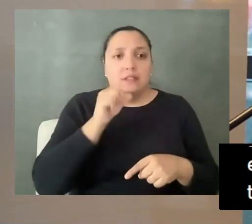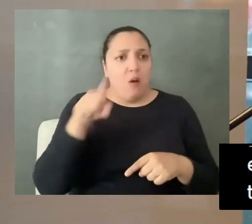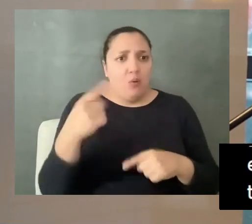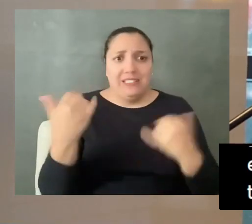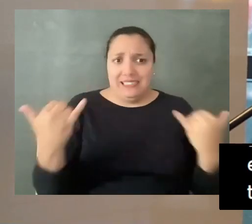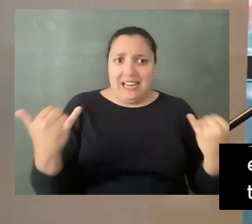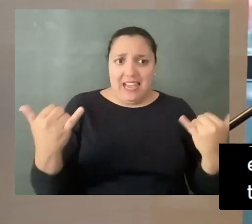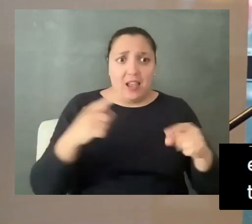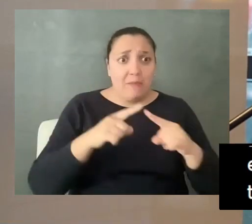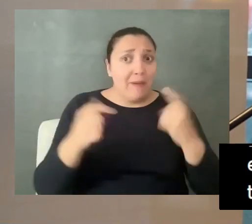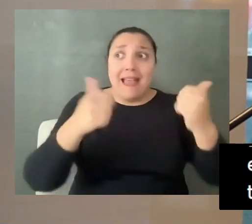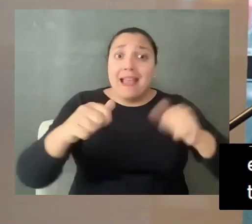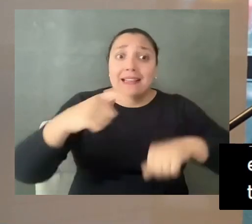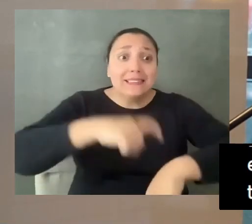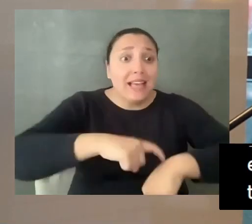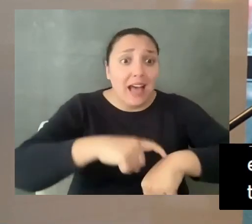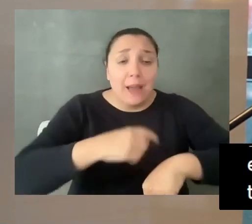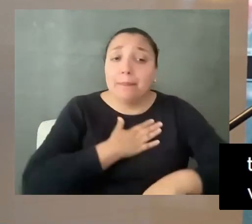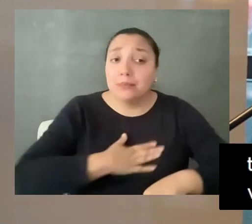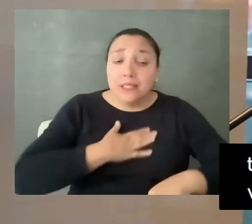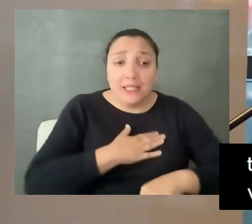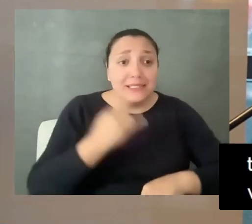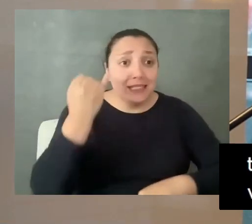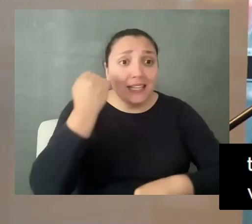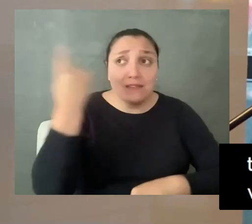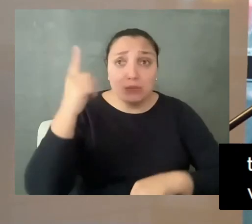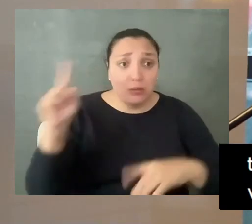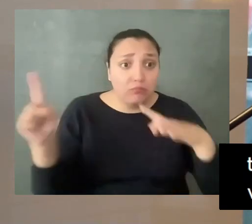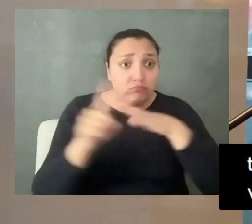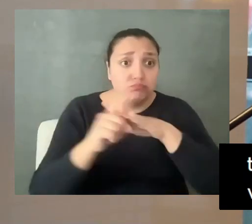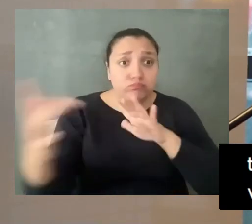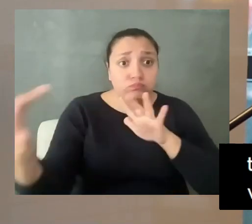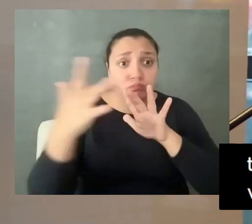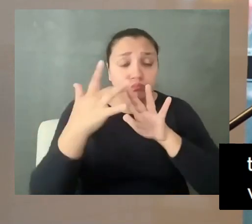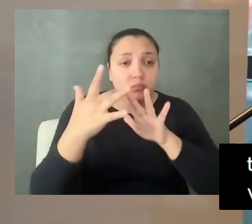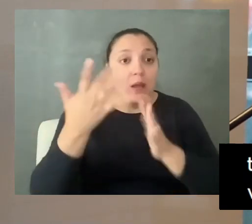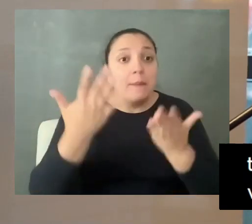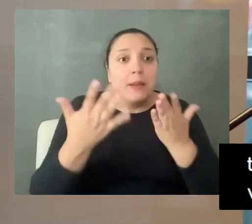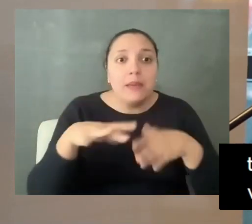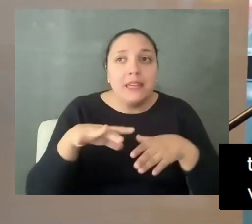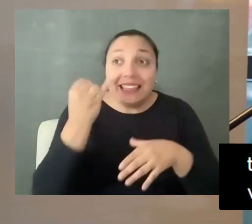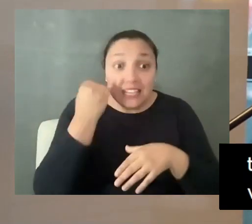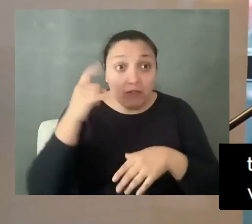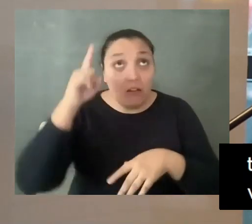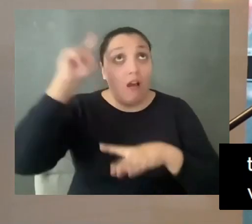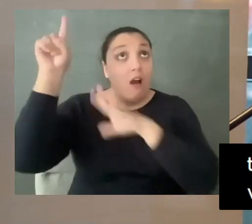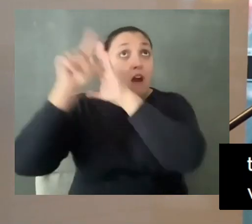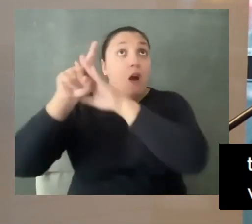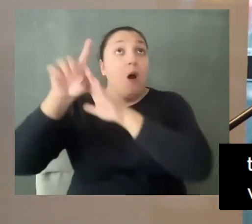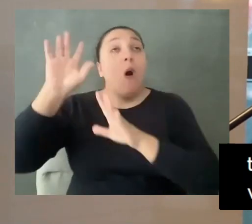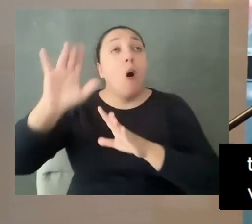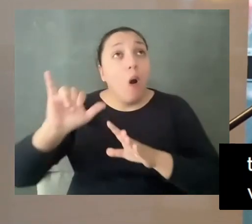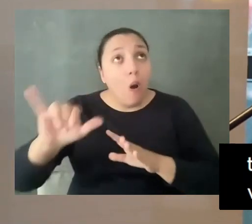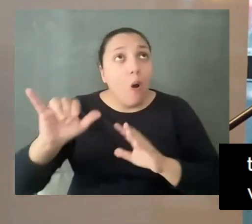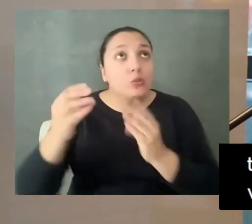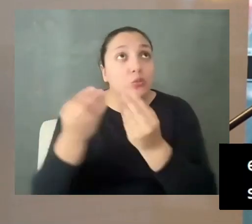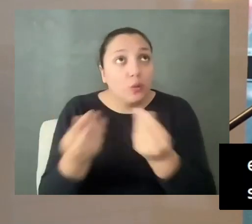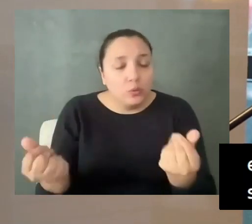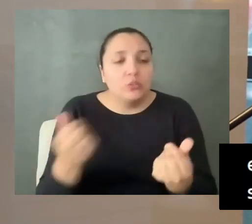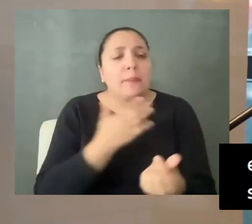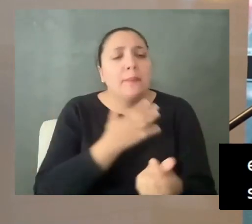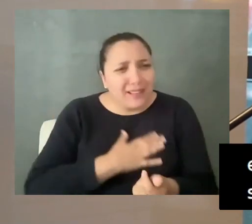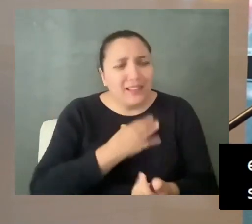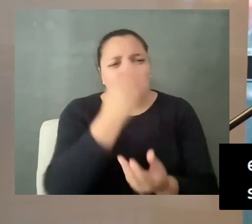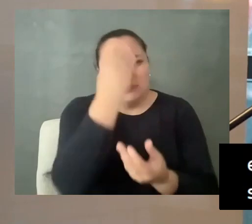us and let us know your, you know, specifically your solutions for how we address some of these issues. Right. I mean, we've heard a